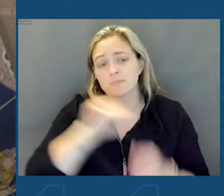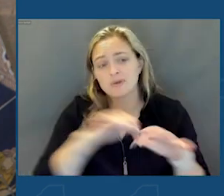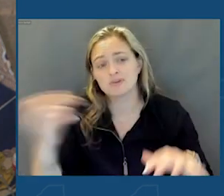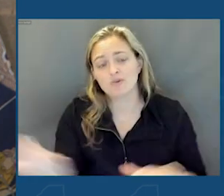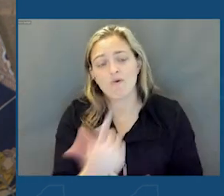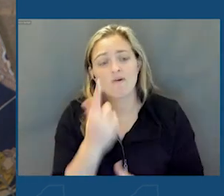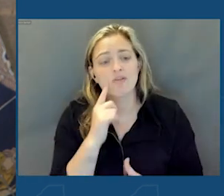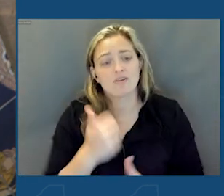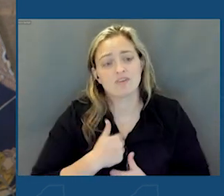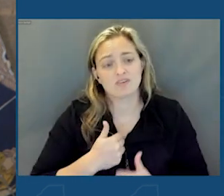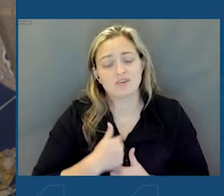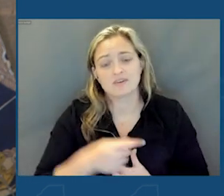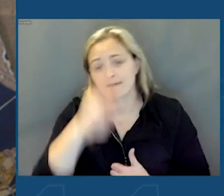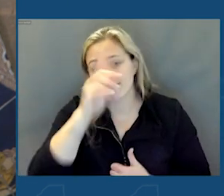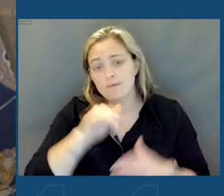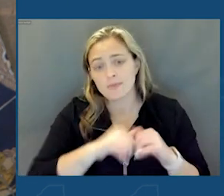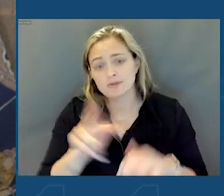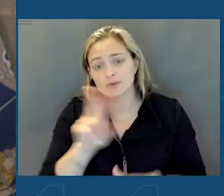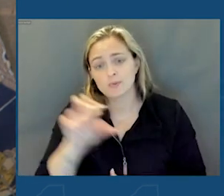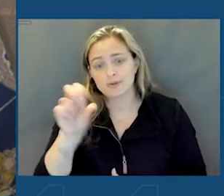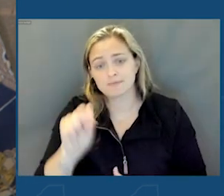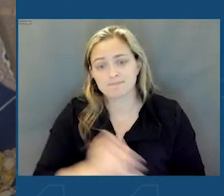may God bless the United States of America.